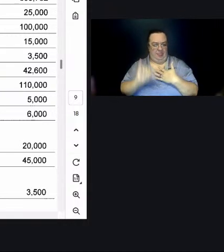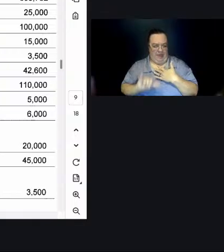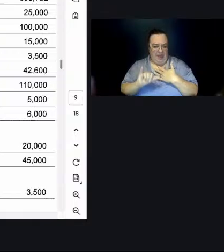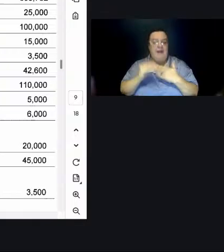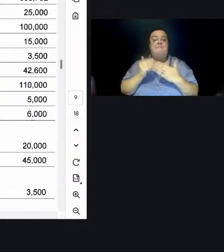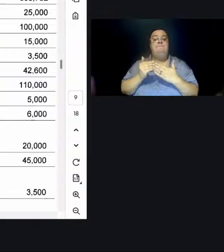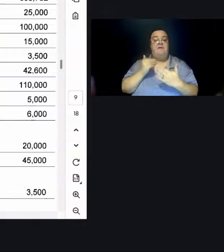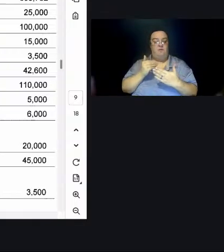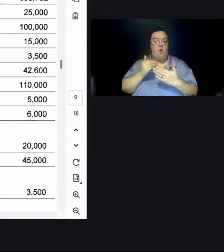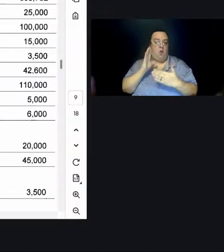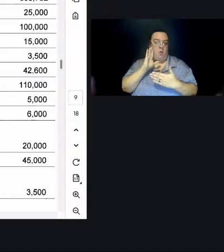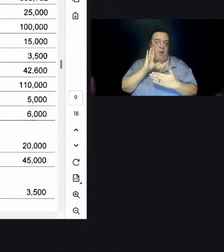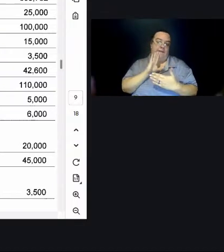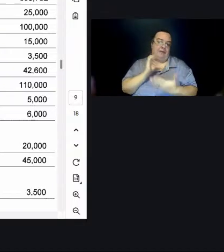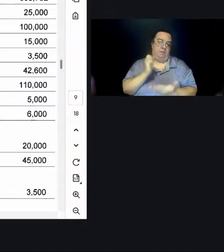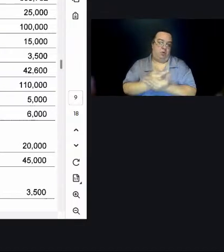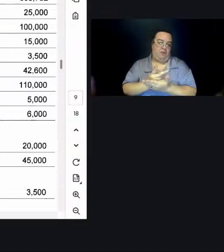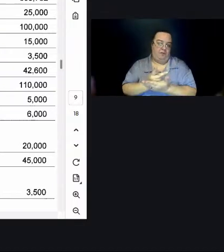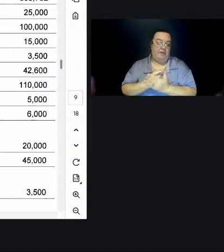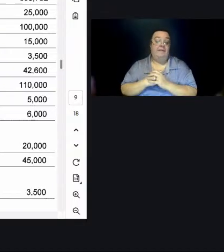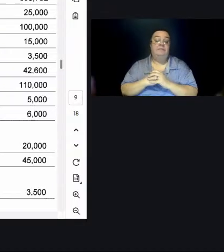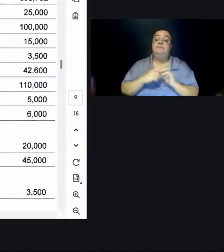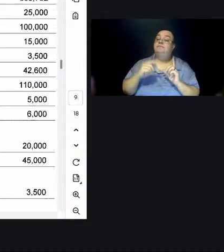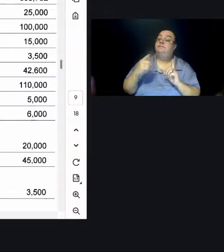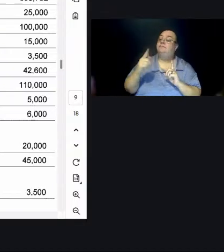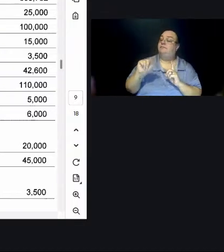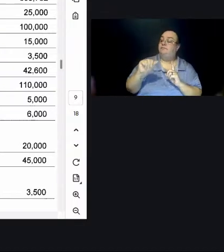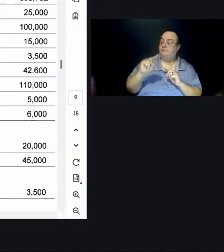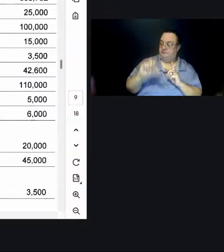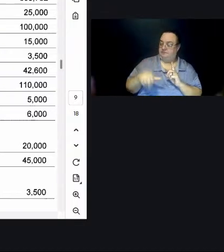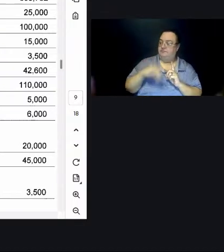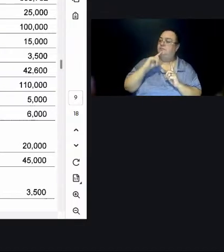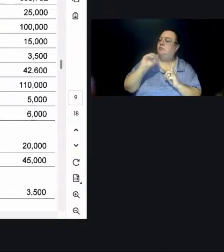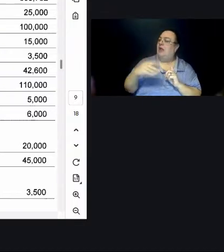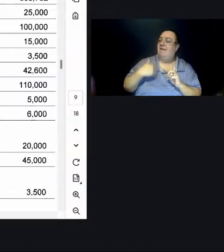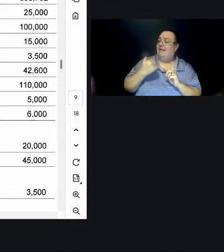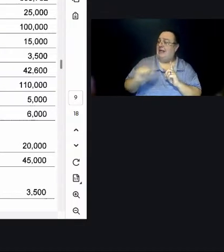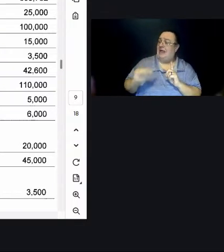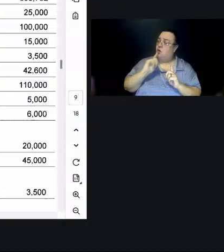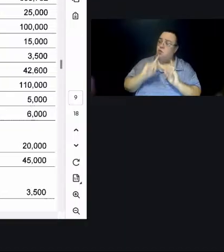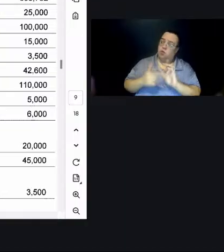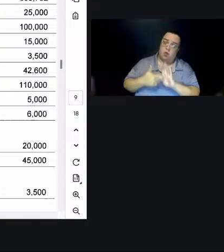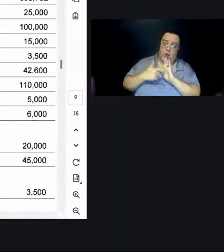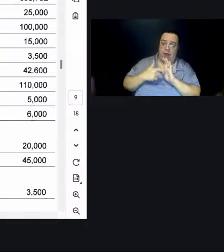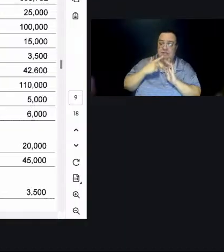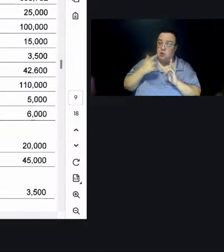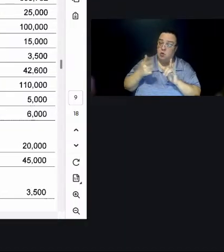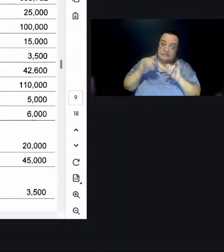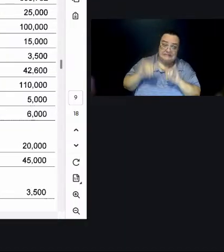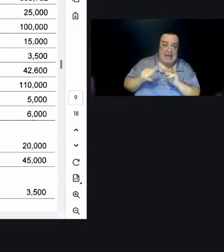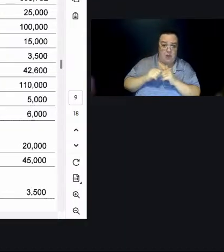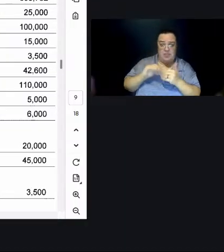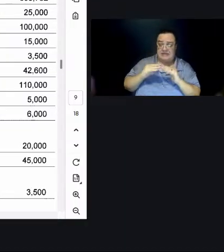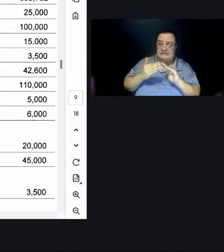before it can be approved. And is there any requirement that you stay with the town for any amount of